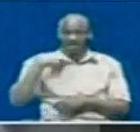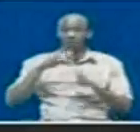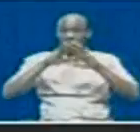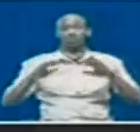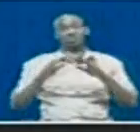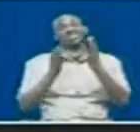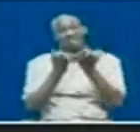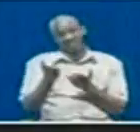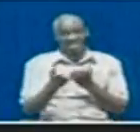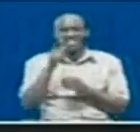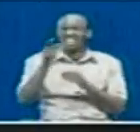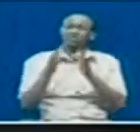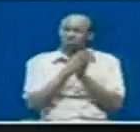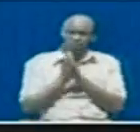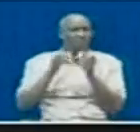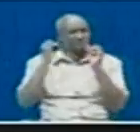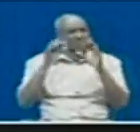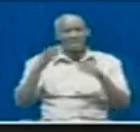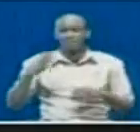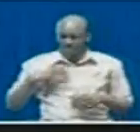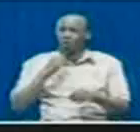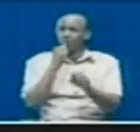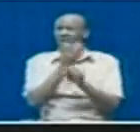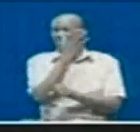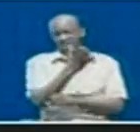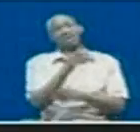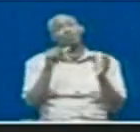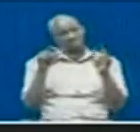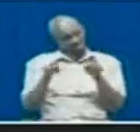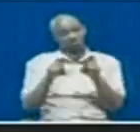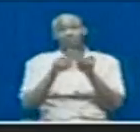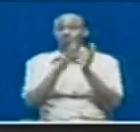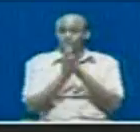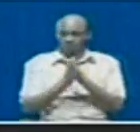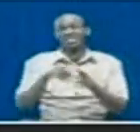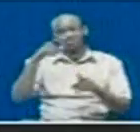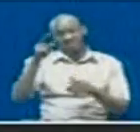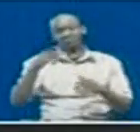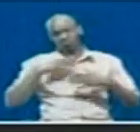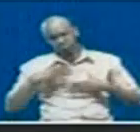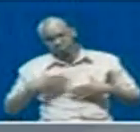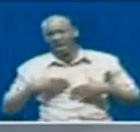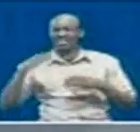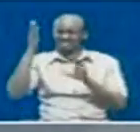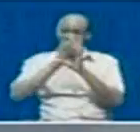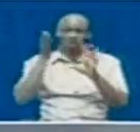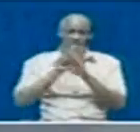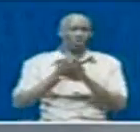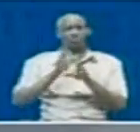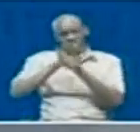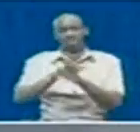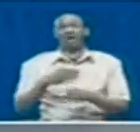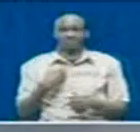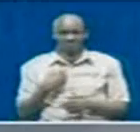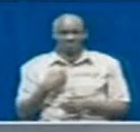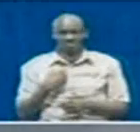housemaid. Her story is that of many immigrants who work in the Middle East, a story of abuse, both physical and psychological.